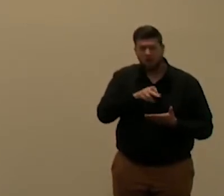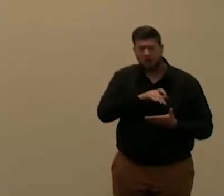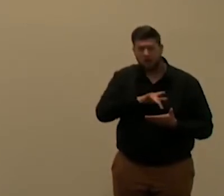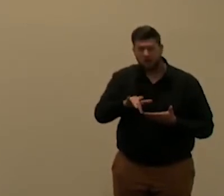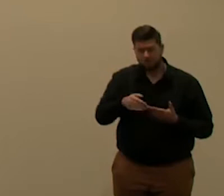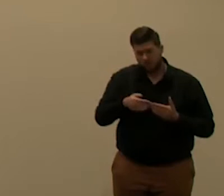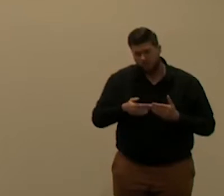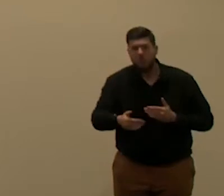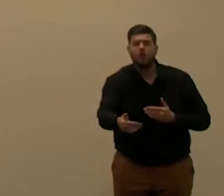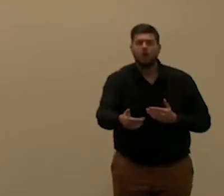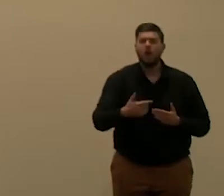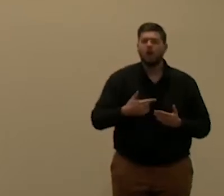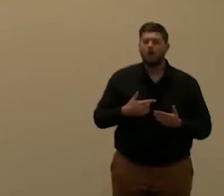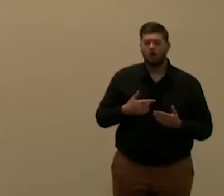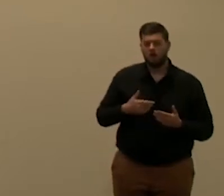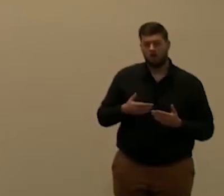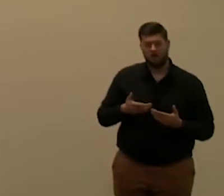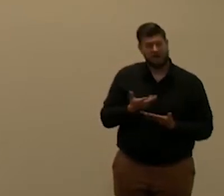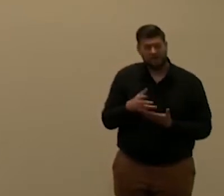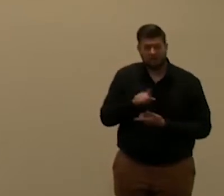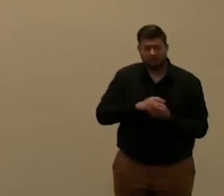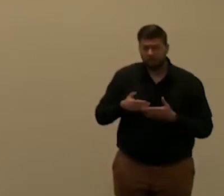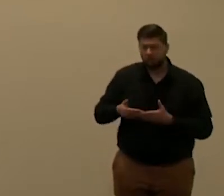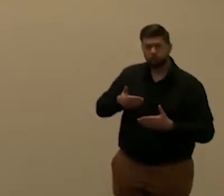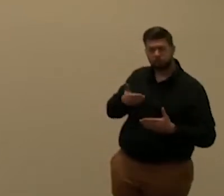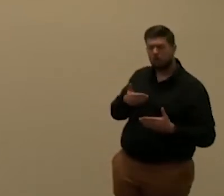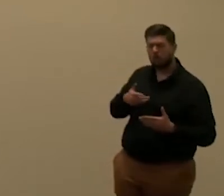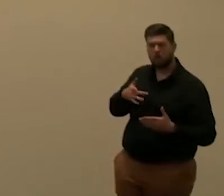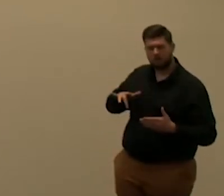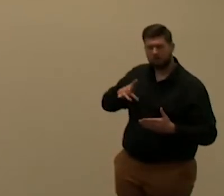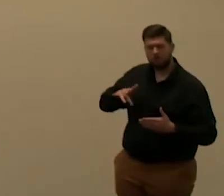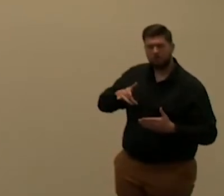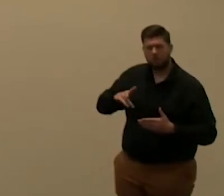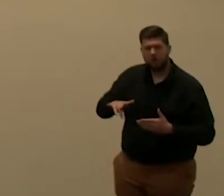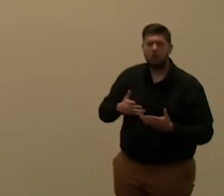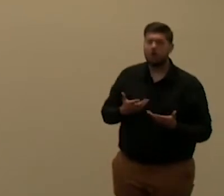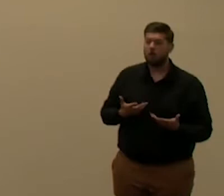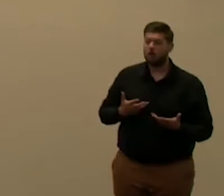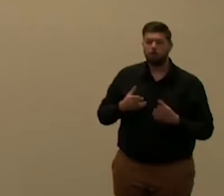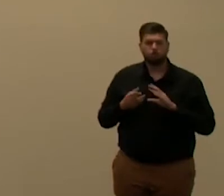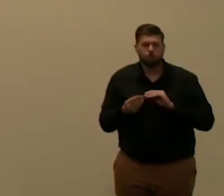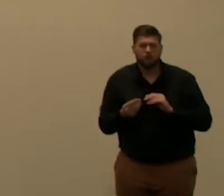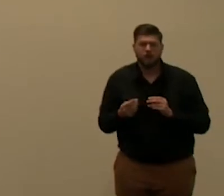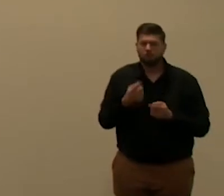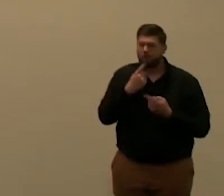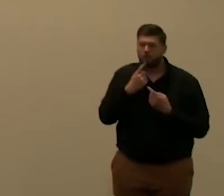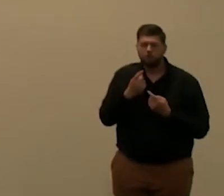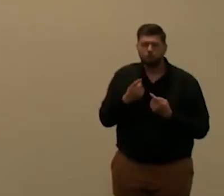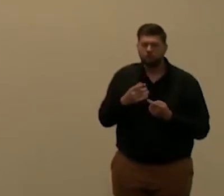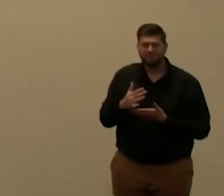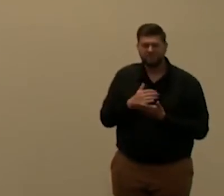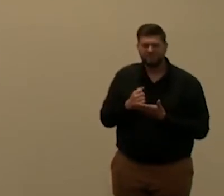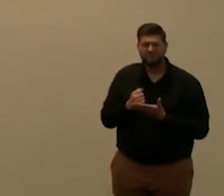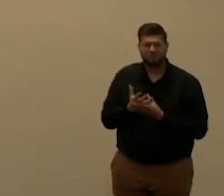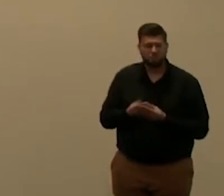also delete the chat. It will delete everything that's linked to it. So a better way to do it is to actually go in